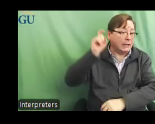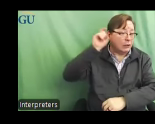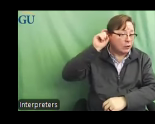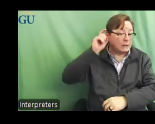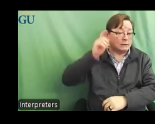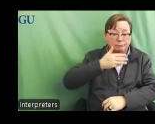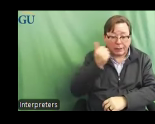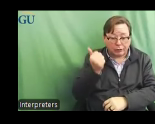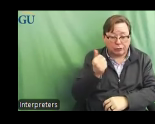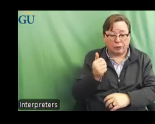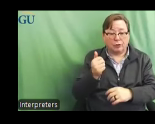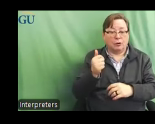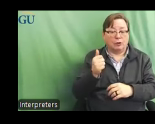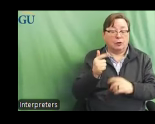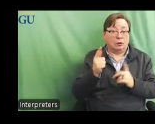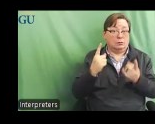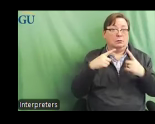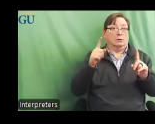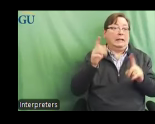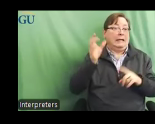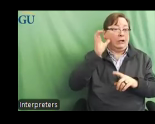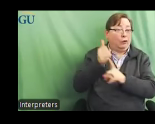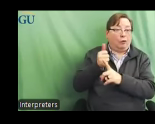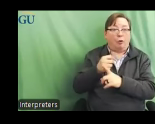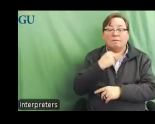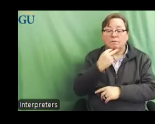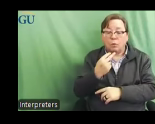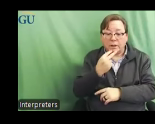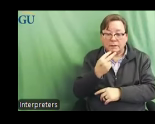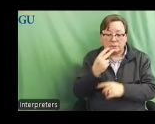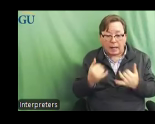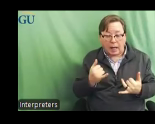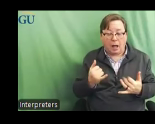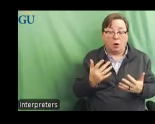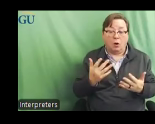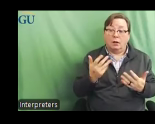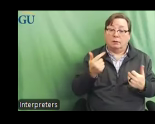She was able to hear her own voice for the first time. She's now in college.